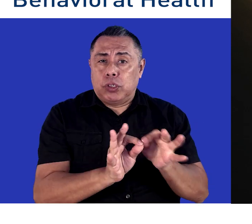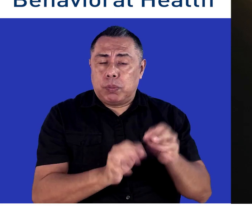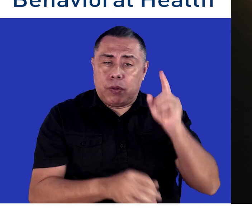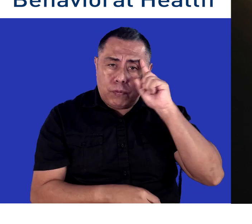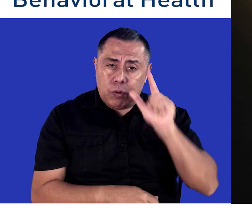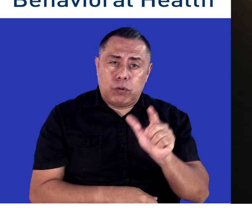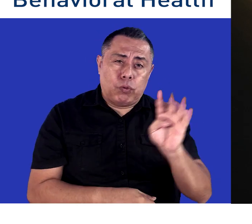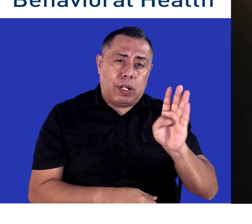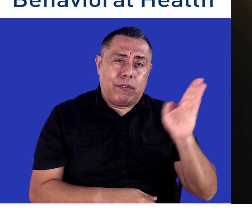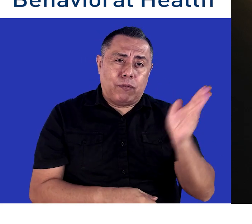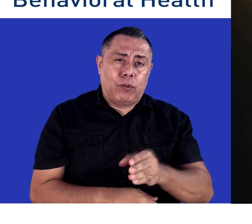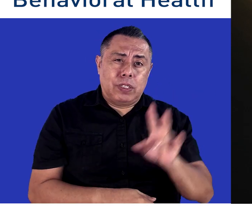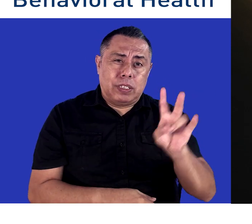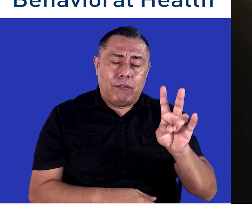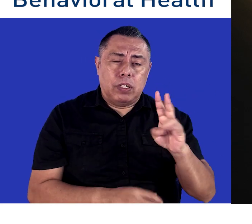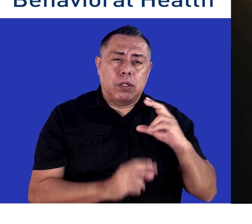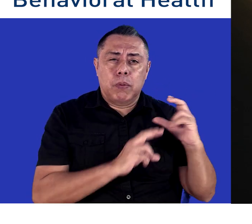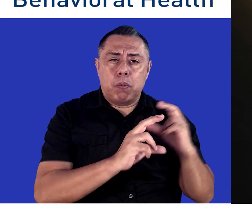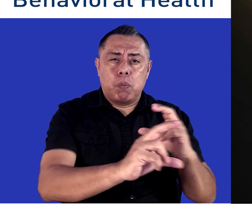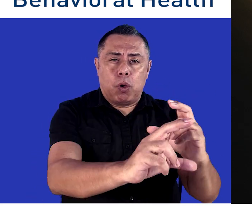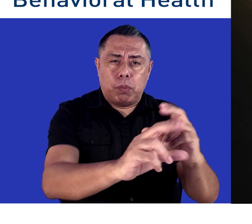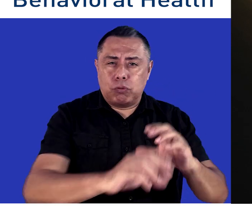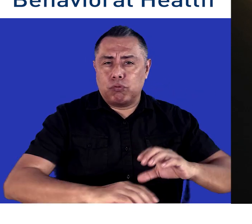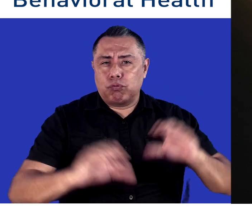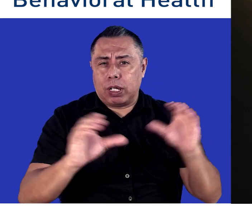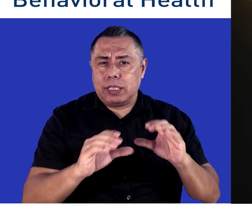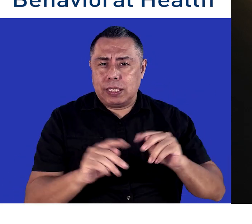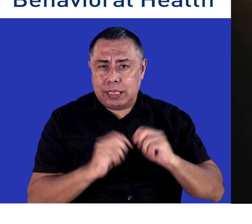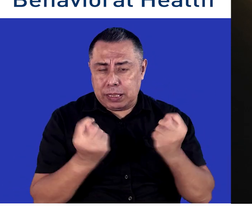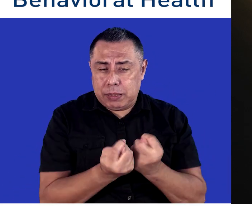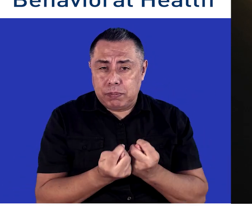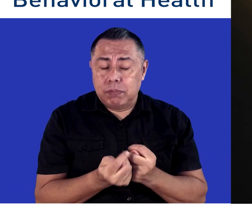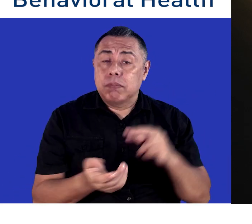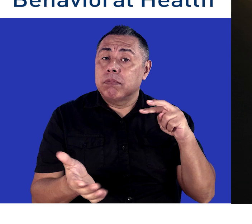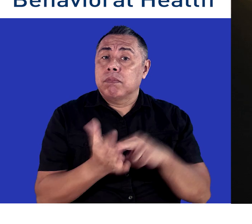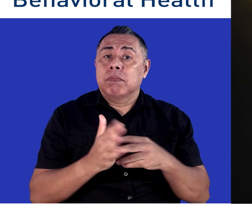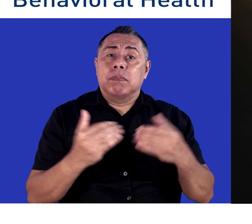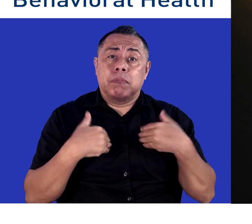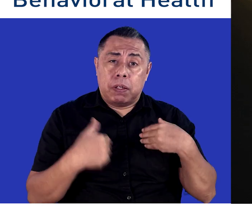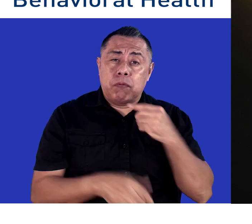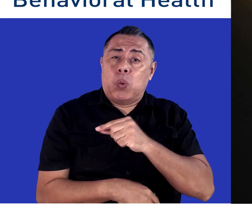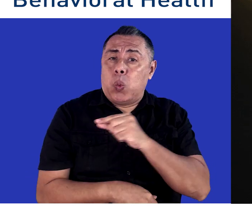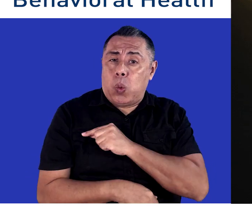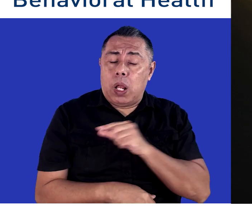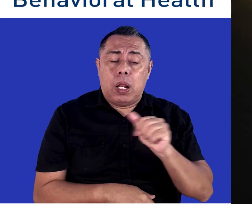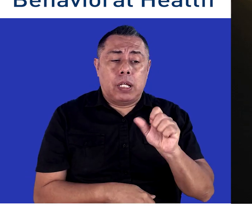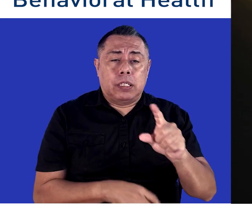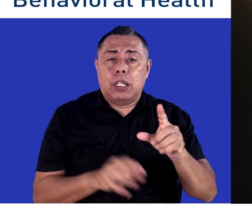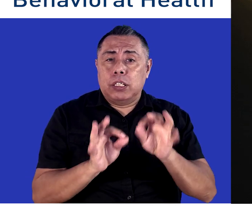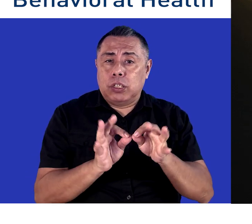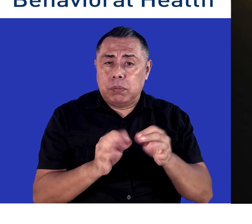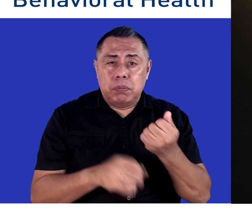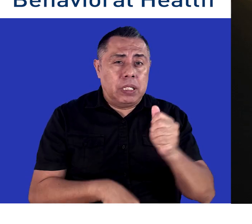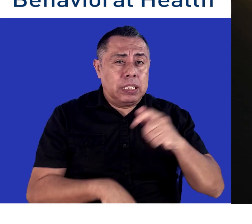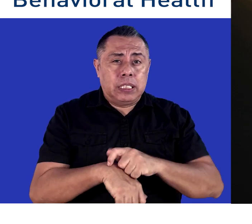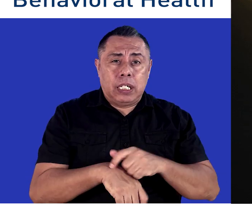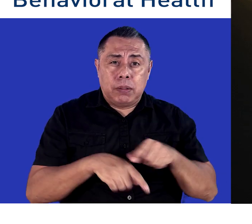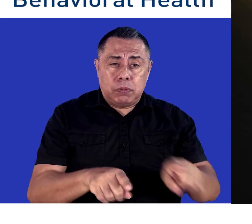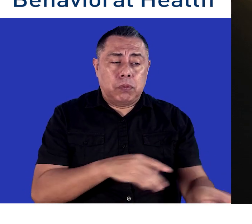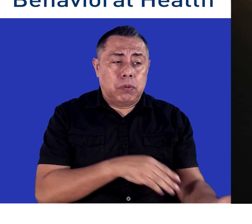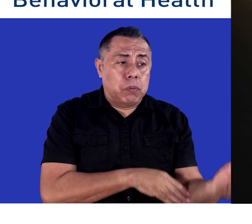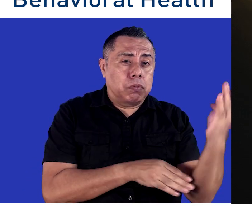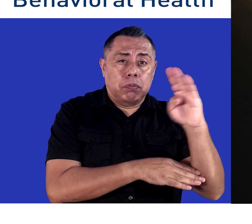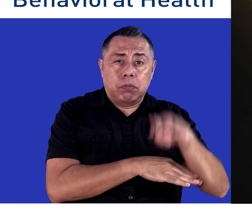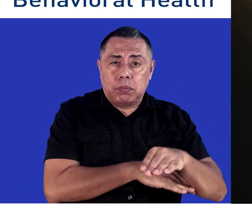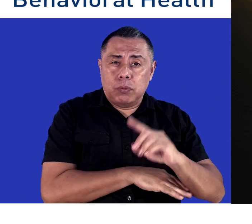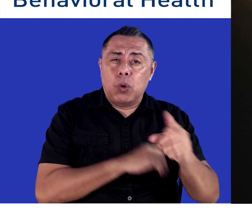Language interpretation for our 24/7 mobile crisis teams. This allows quality ASL interpretation at any